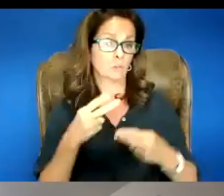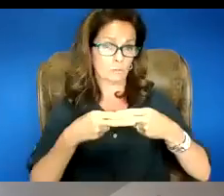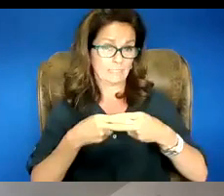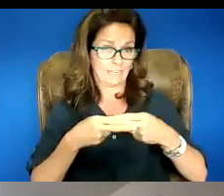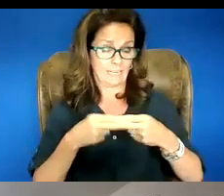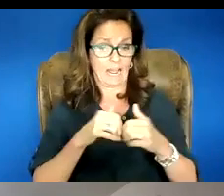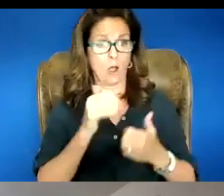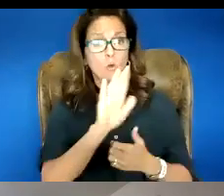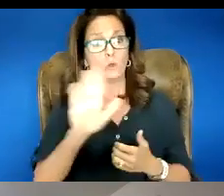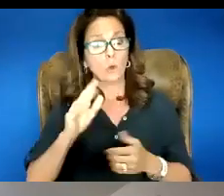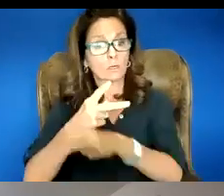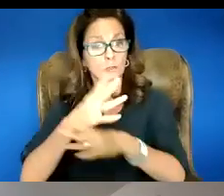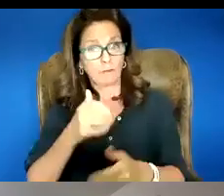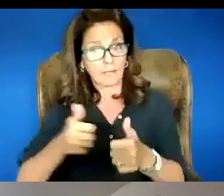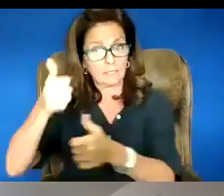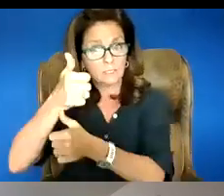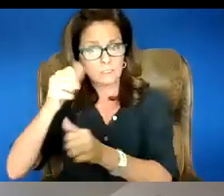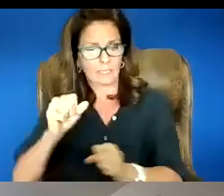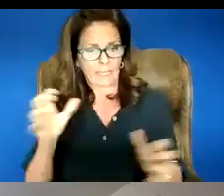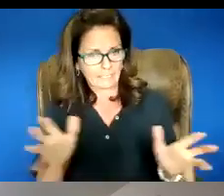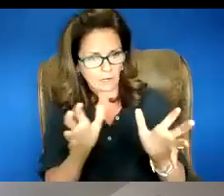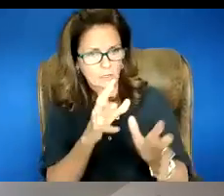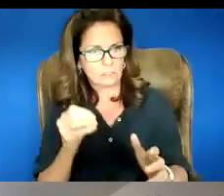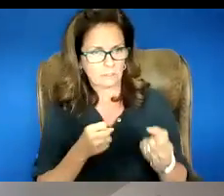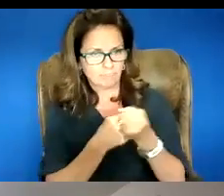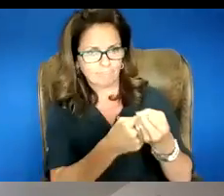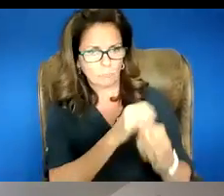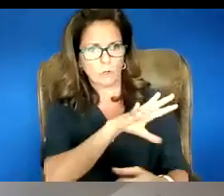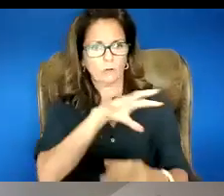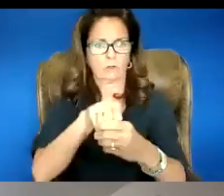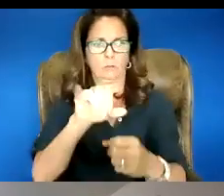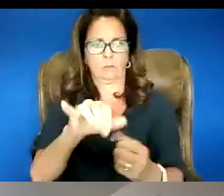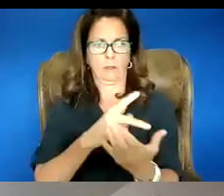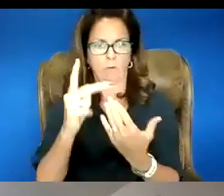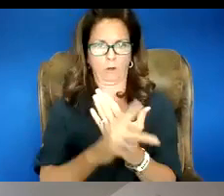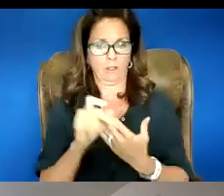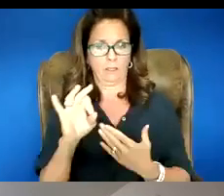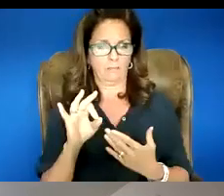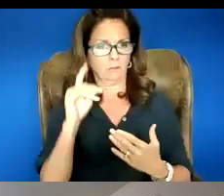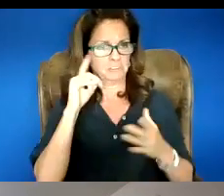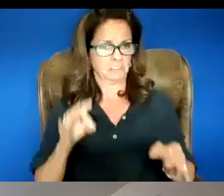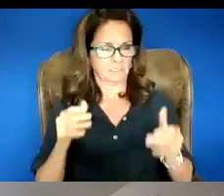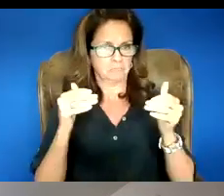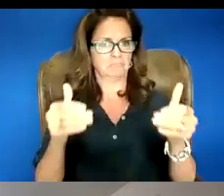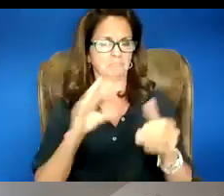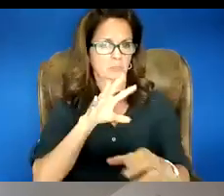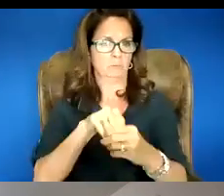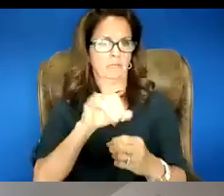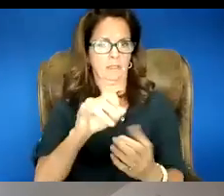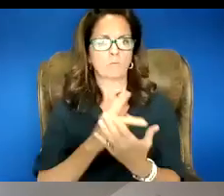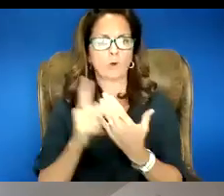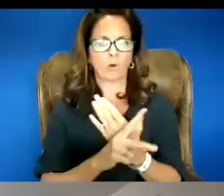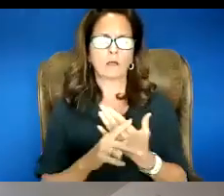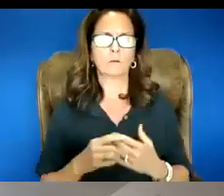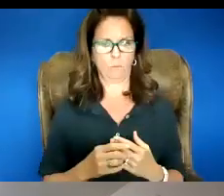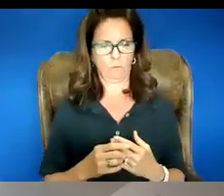supervisors can encourage and support your participation if you're participating in the program. And I'm sure there's